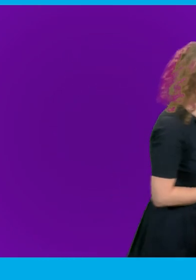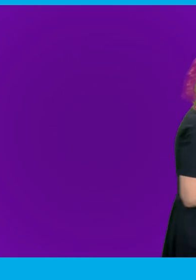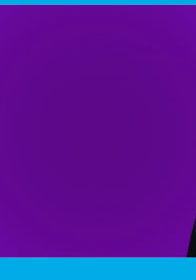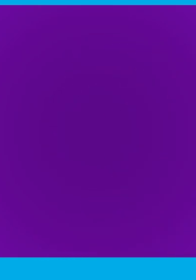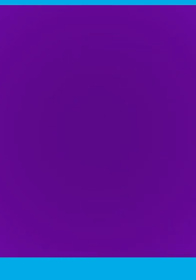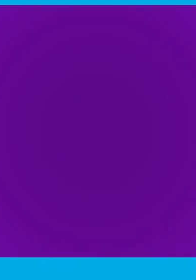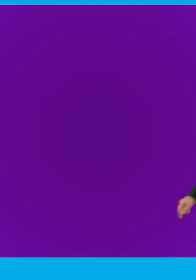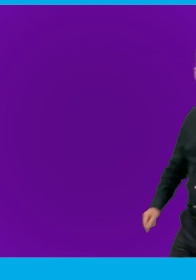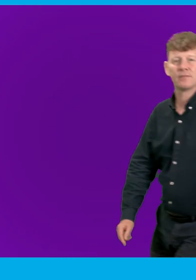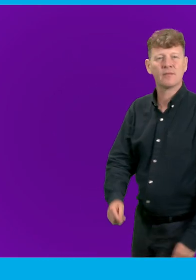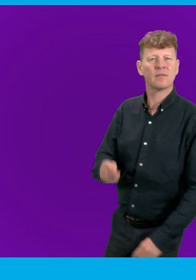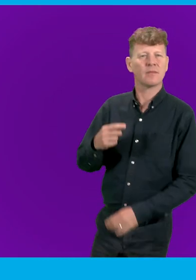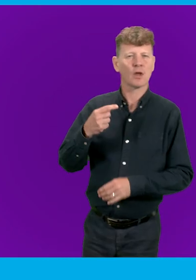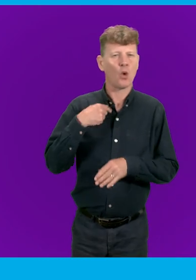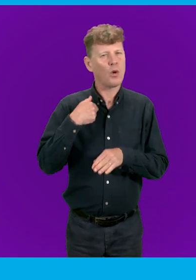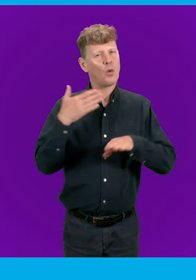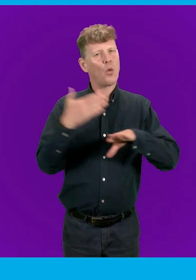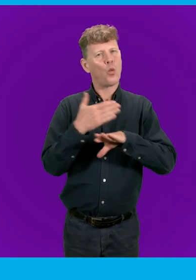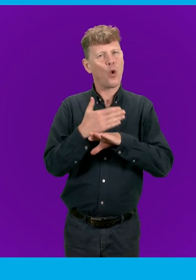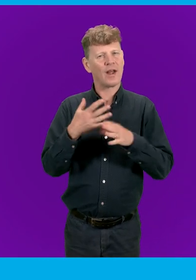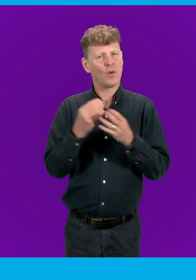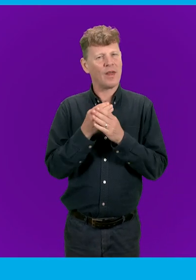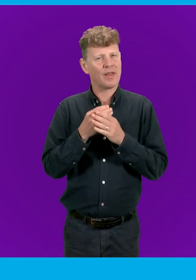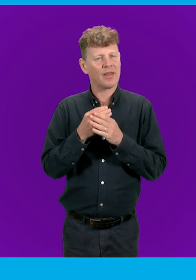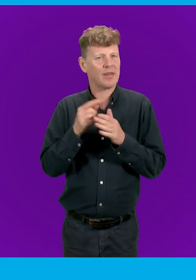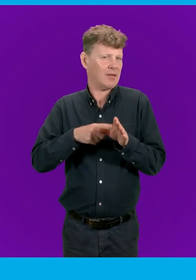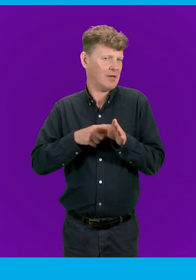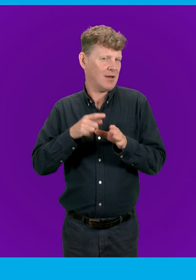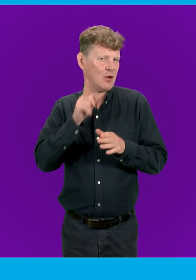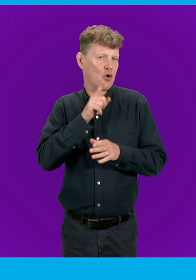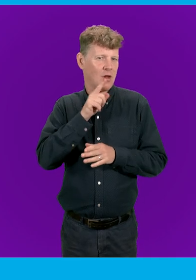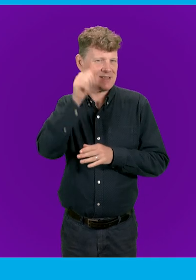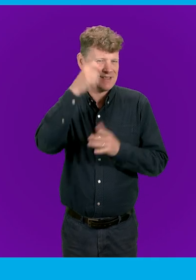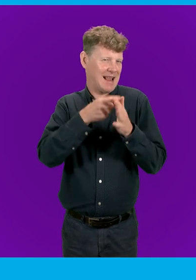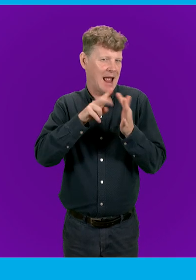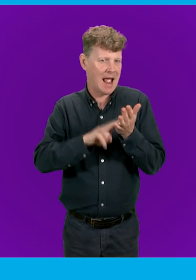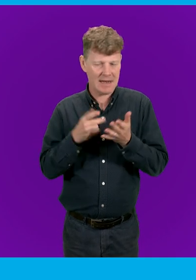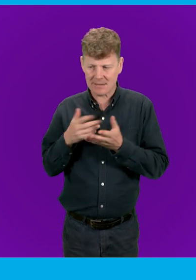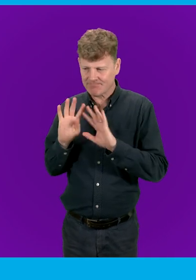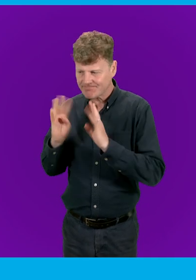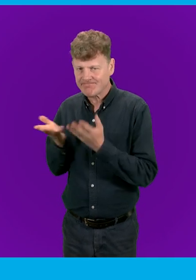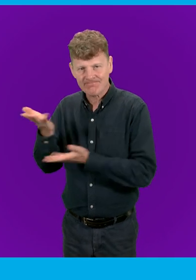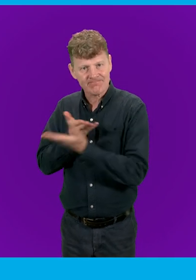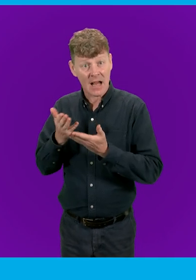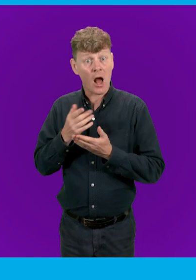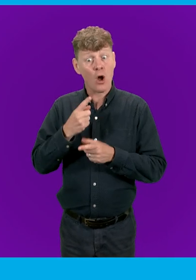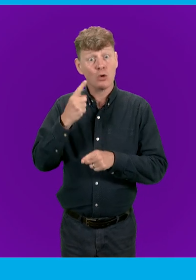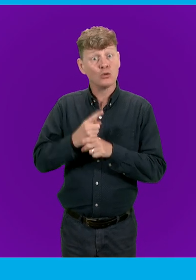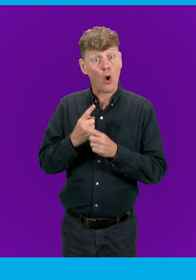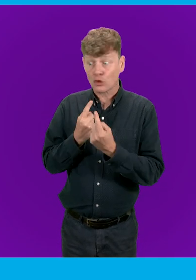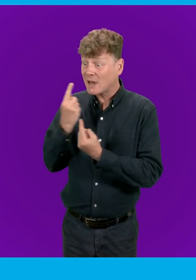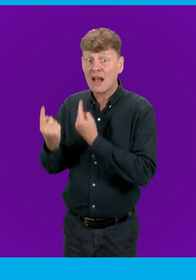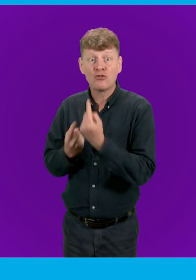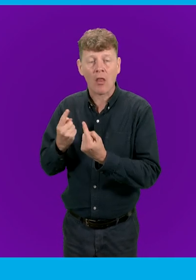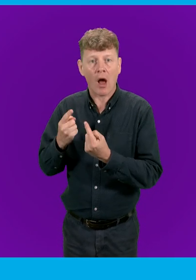were working with Bold Girls Ken, and like when we were discussing it, we discovered that just through talking with each other, we found so